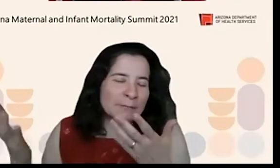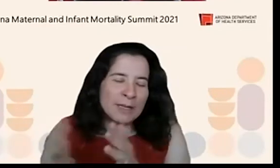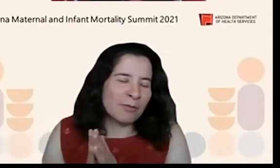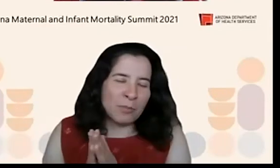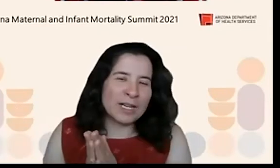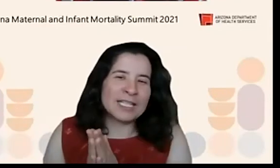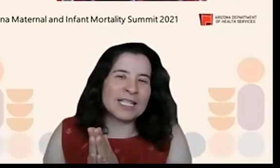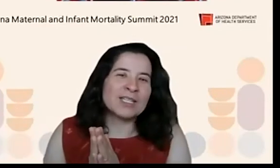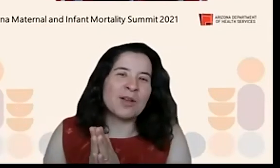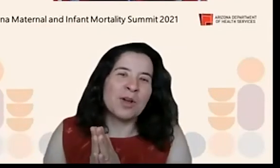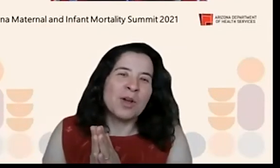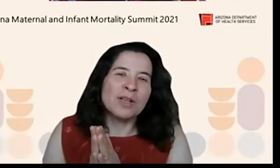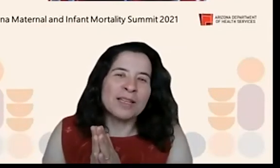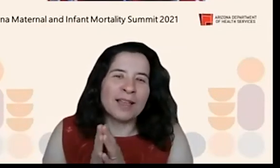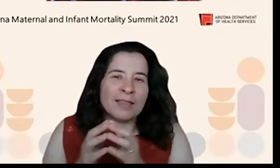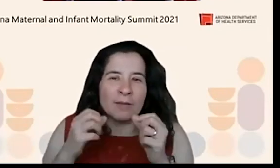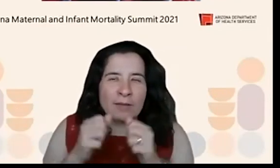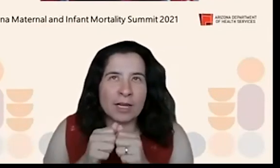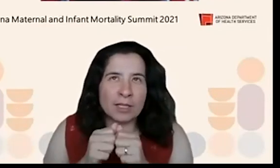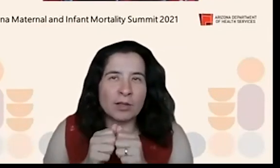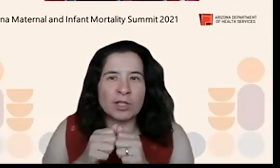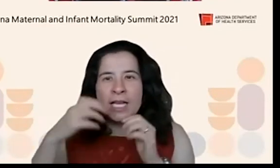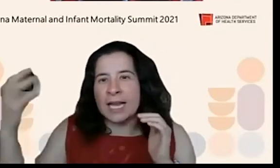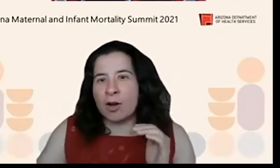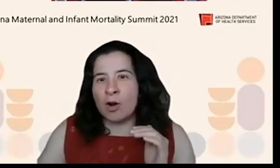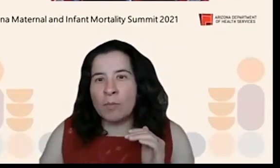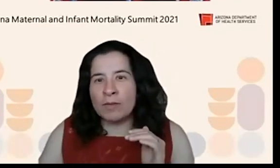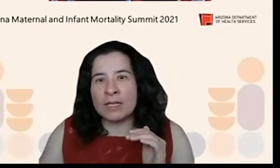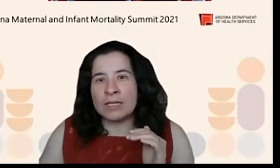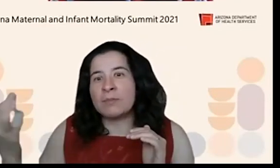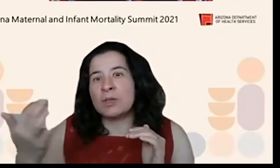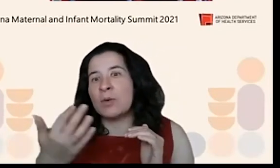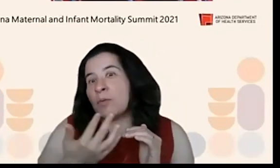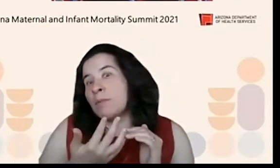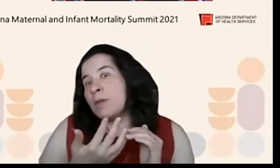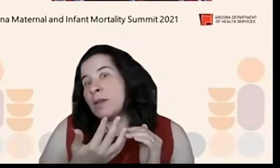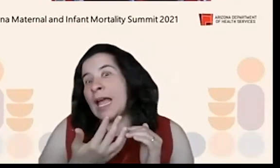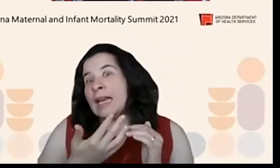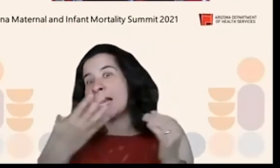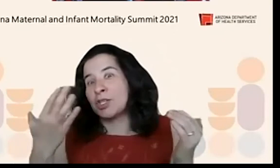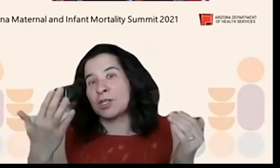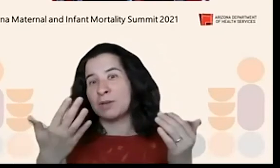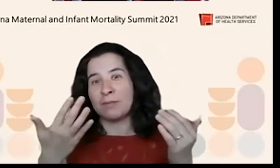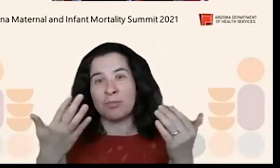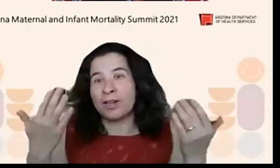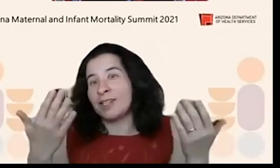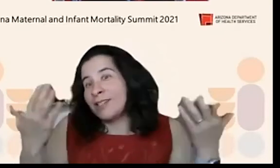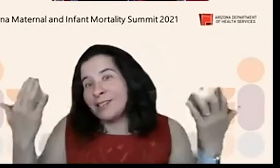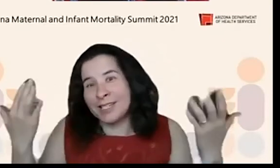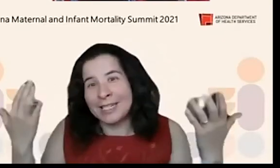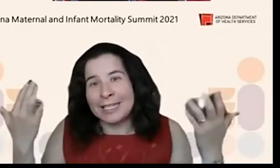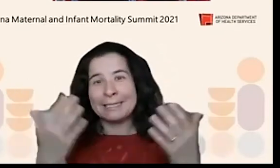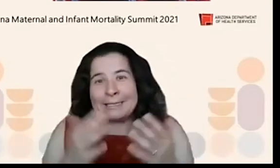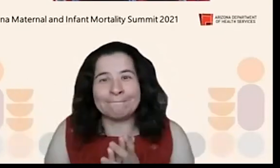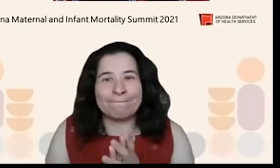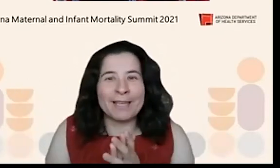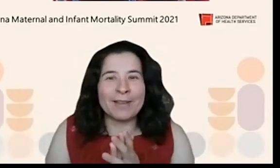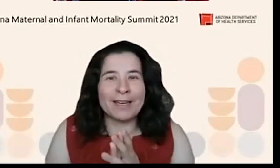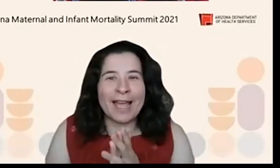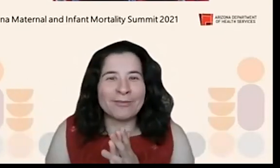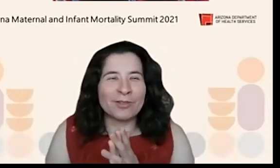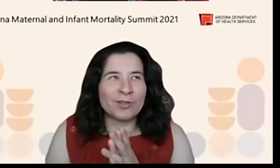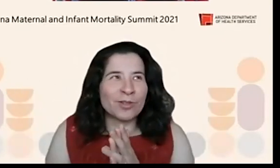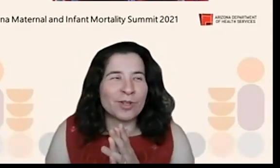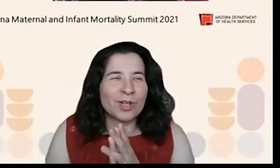for pregnancy. So really, I think technology has kind of opened things up to where women can actually be pregnant